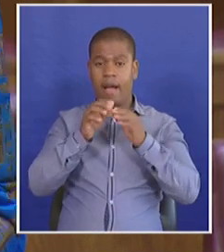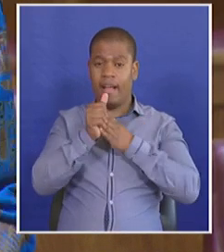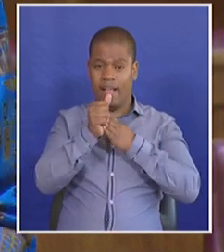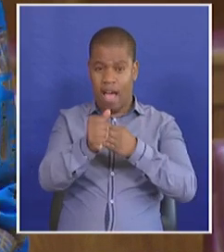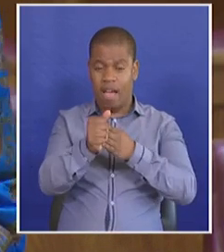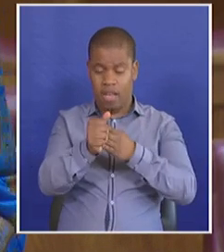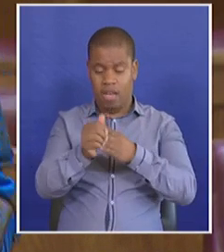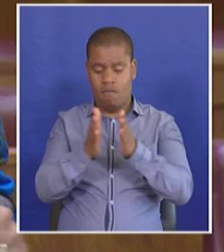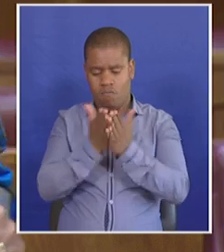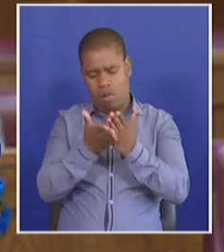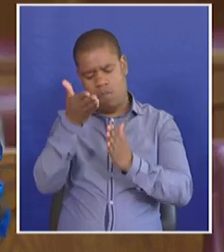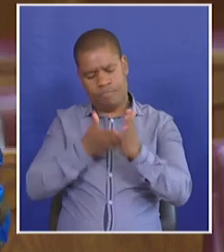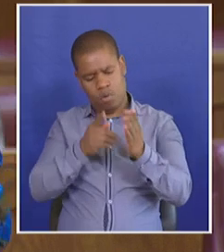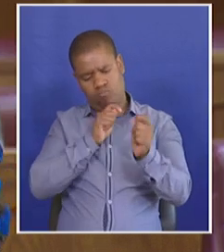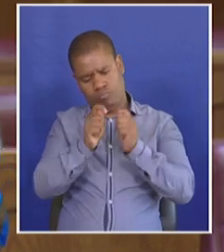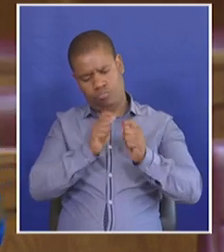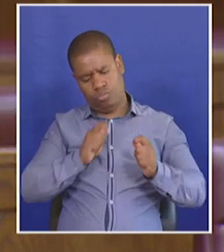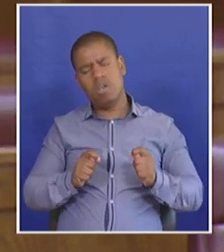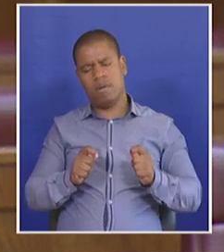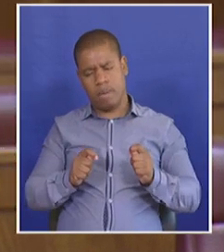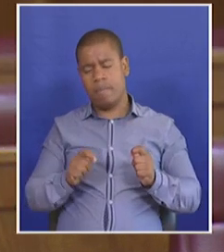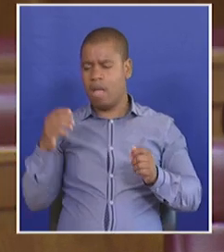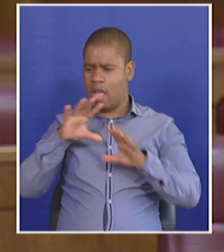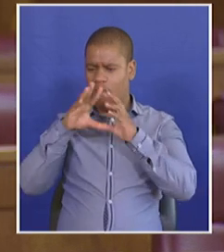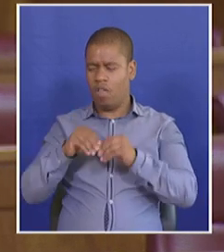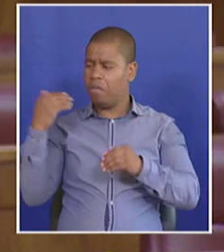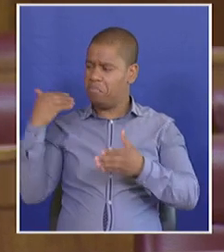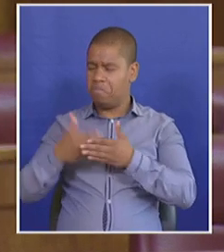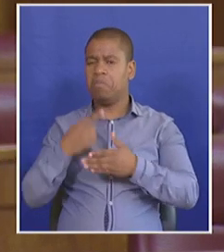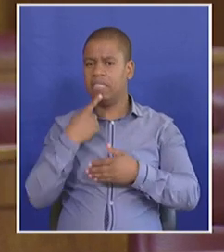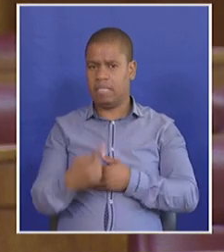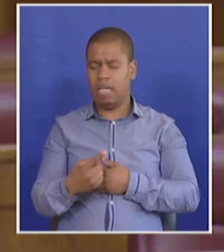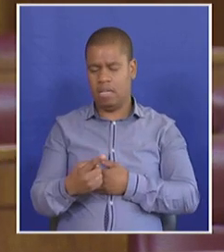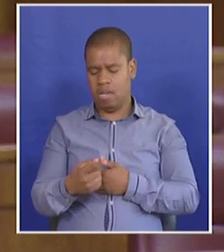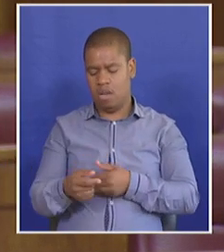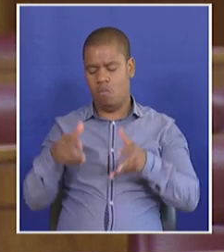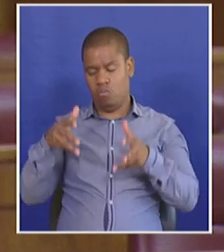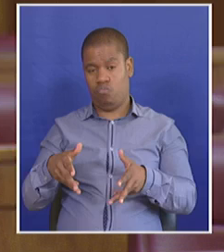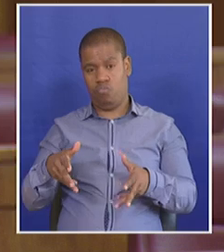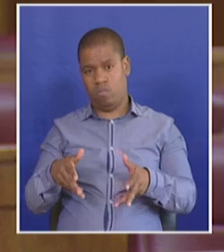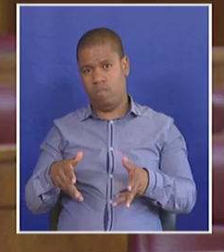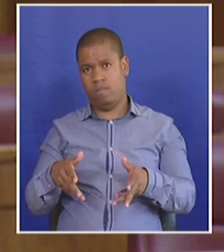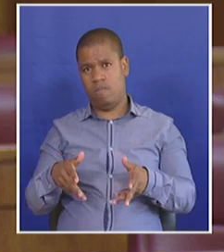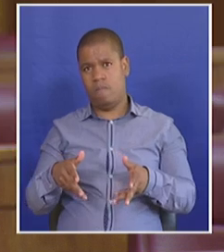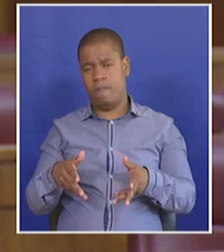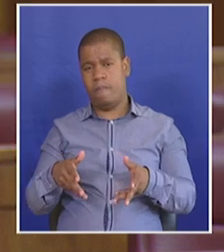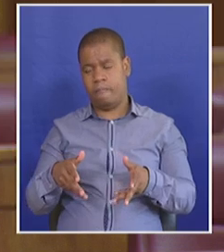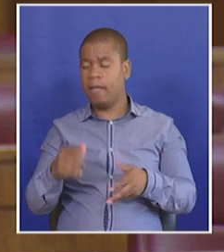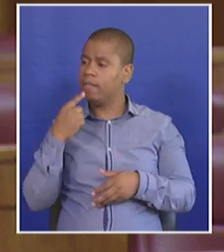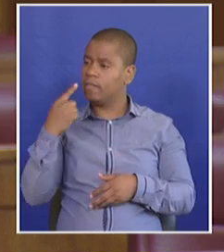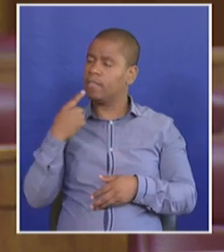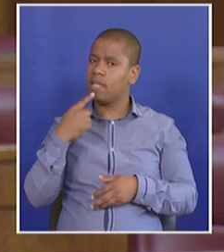of urbanization and everything that's been said to date is the fact that the department is